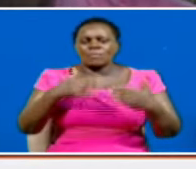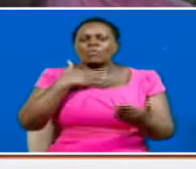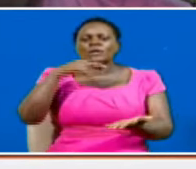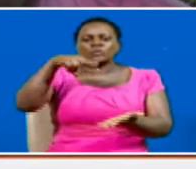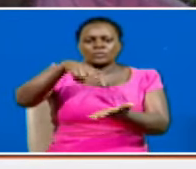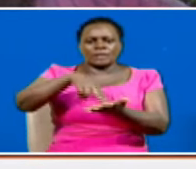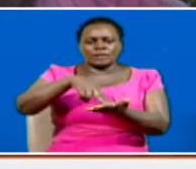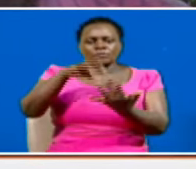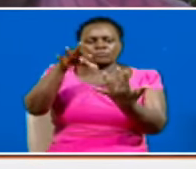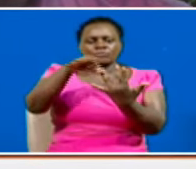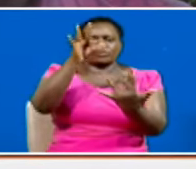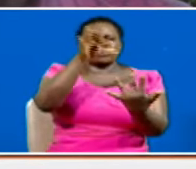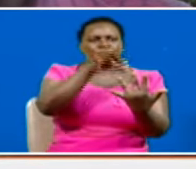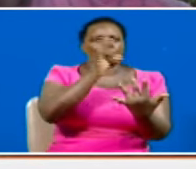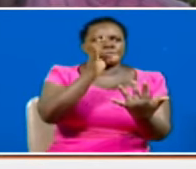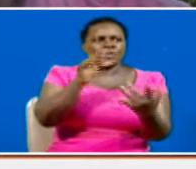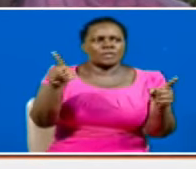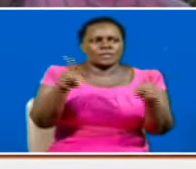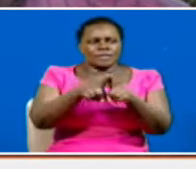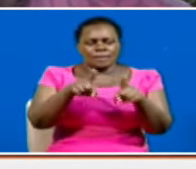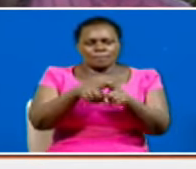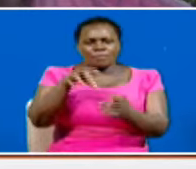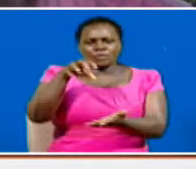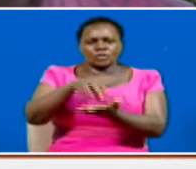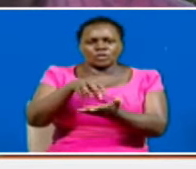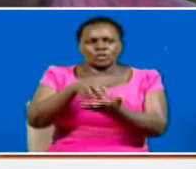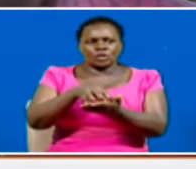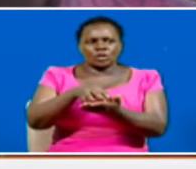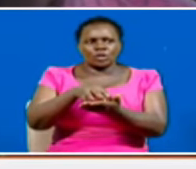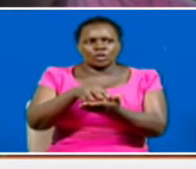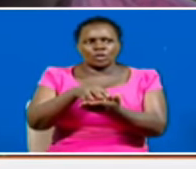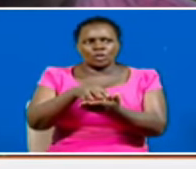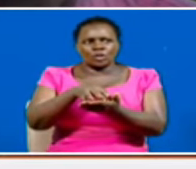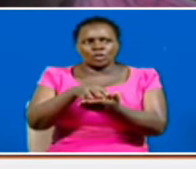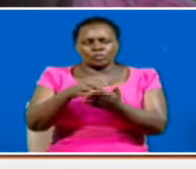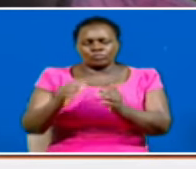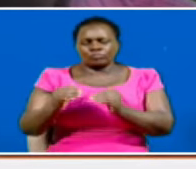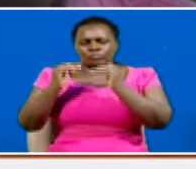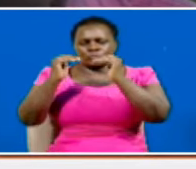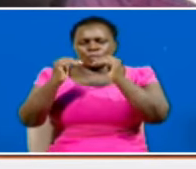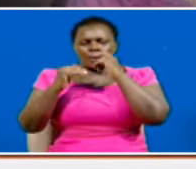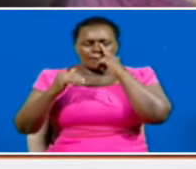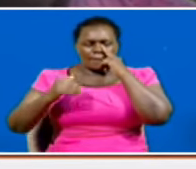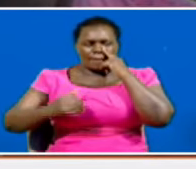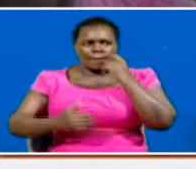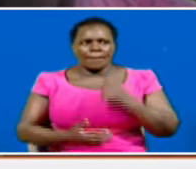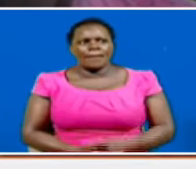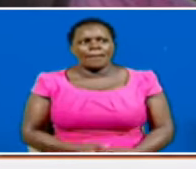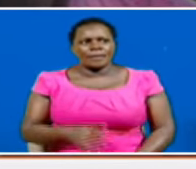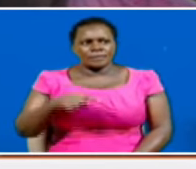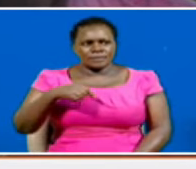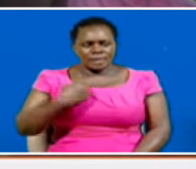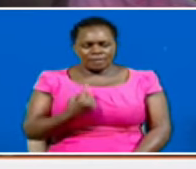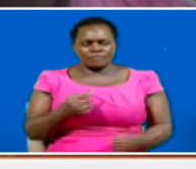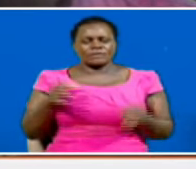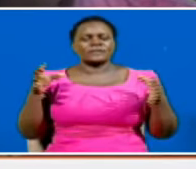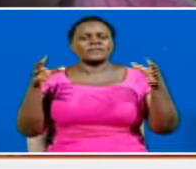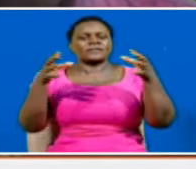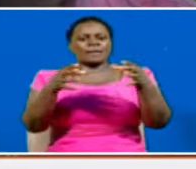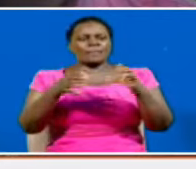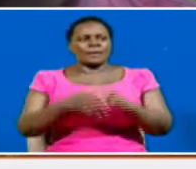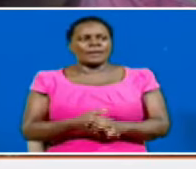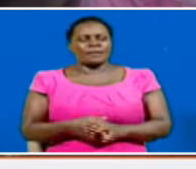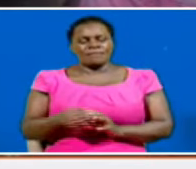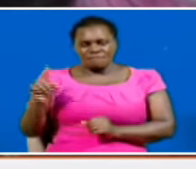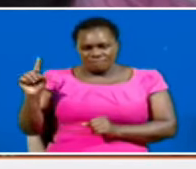to view the nominations as a platform to endear themselves to the masses. Sisi ndio chama